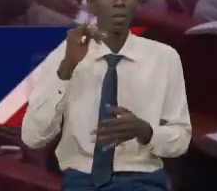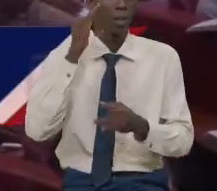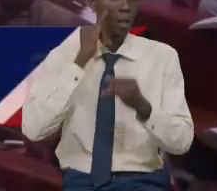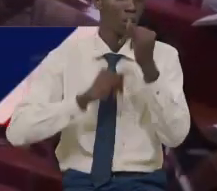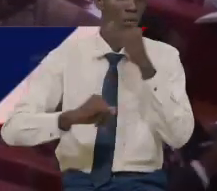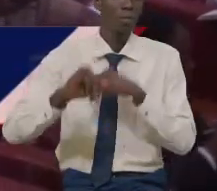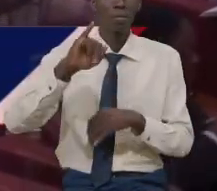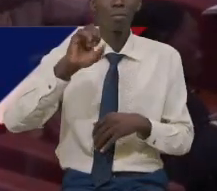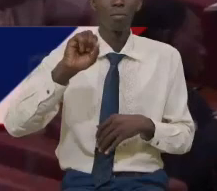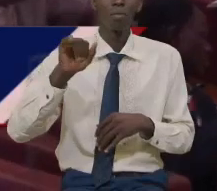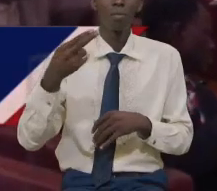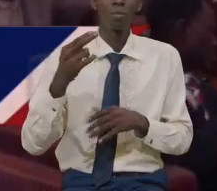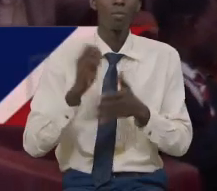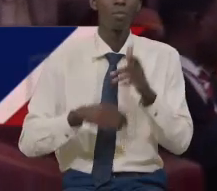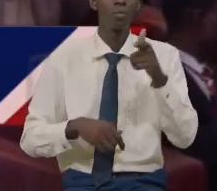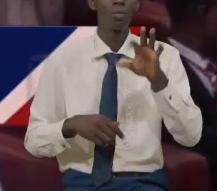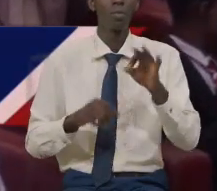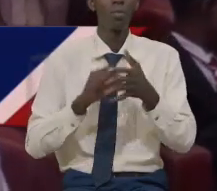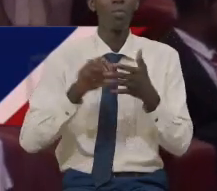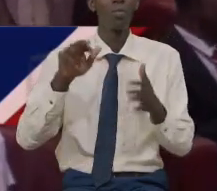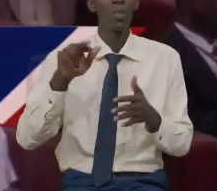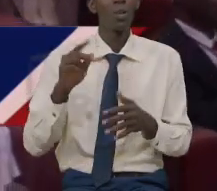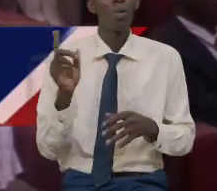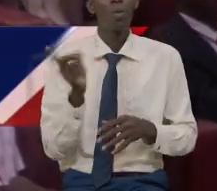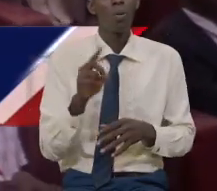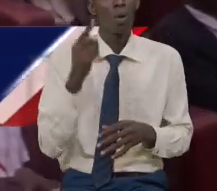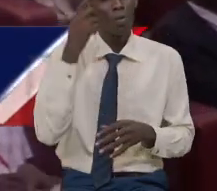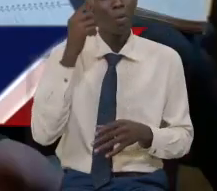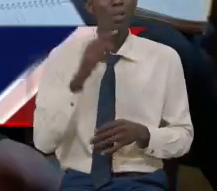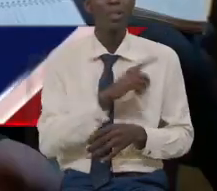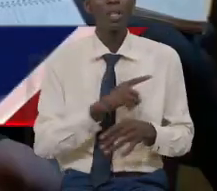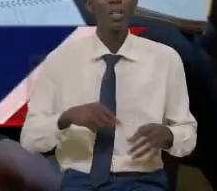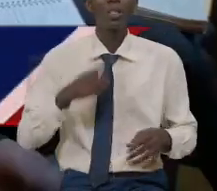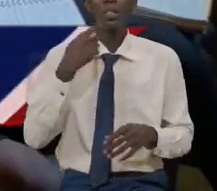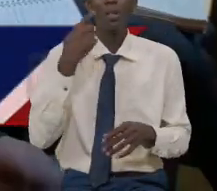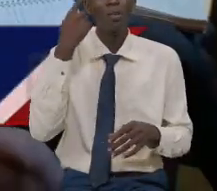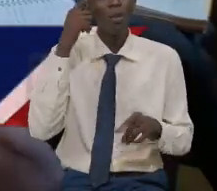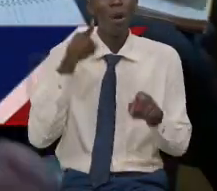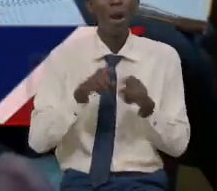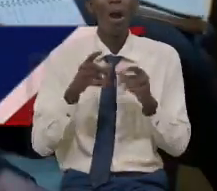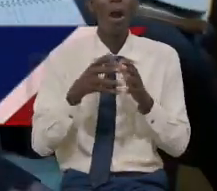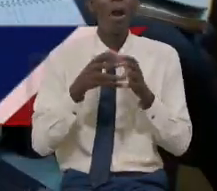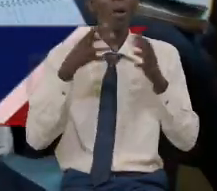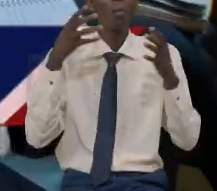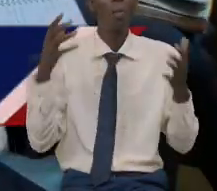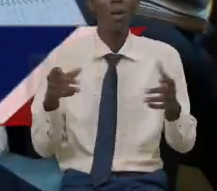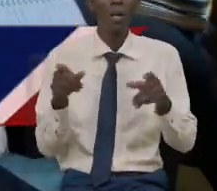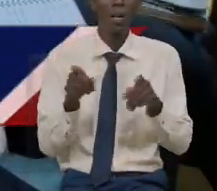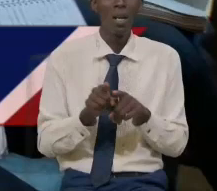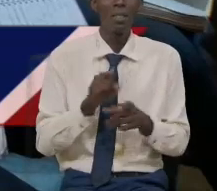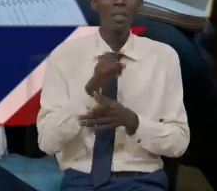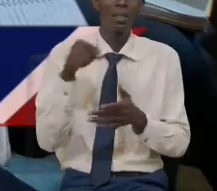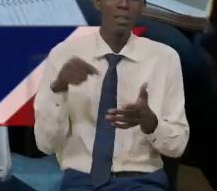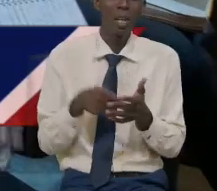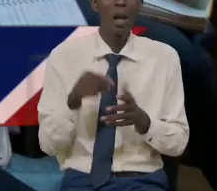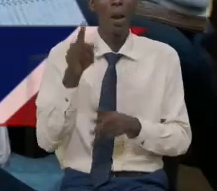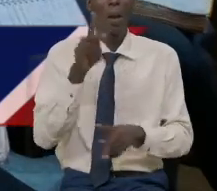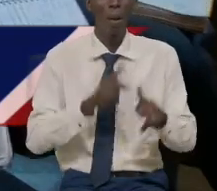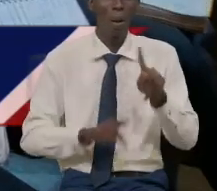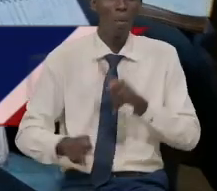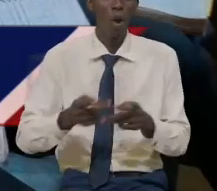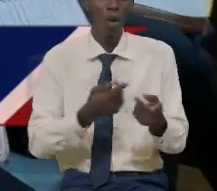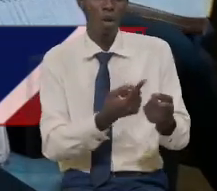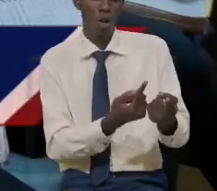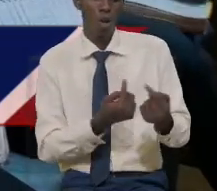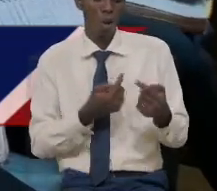Isaiah chapter 29, verse 13, wherefore the Lord said, for as much as these people draw